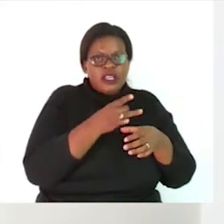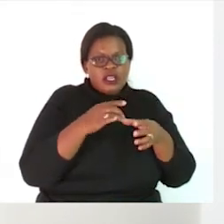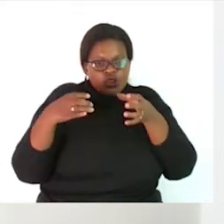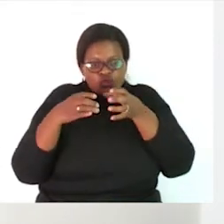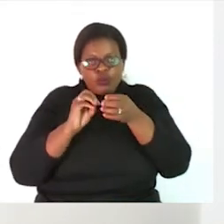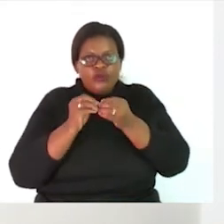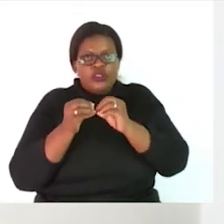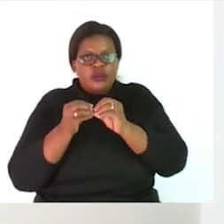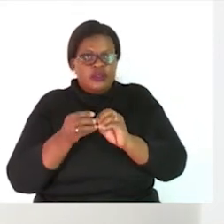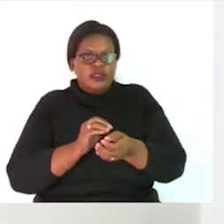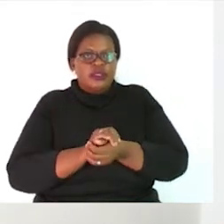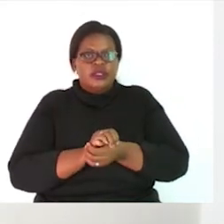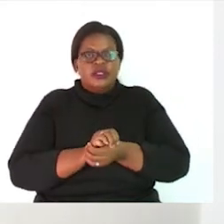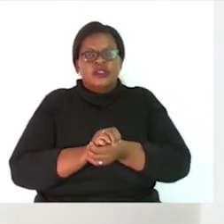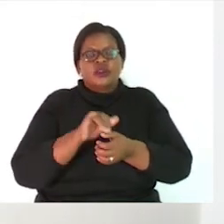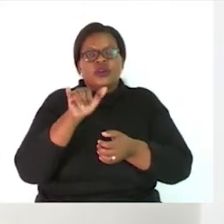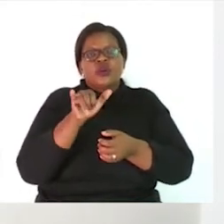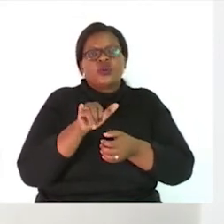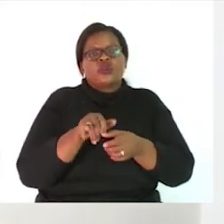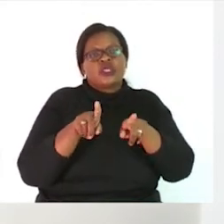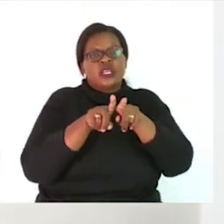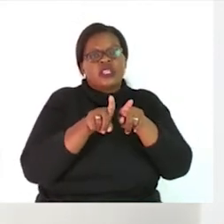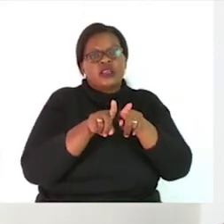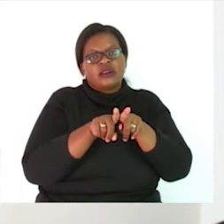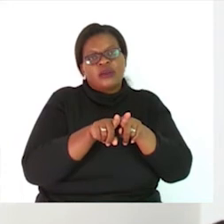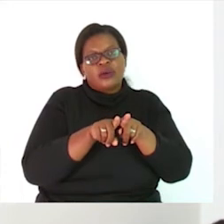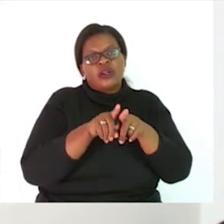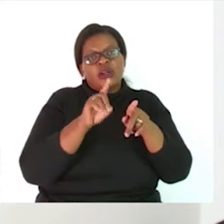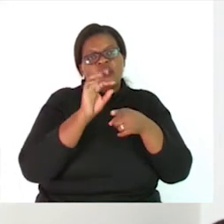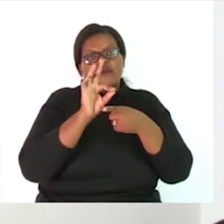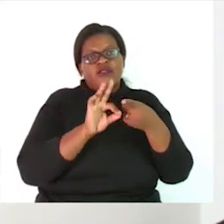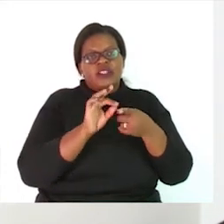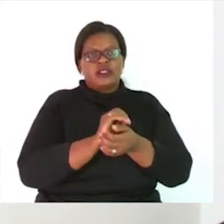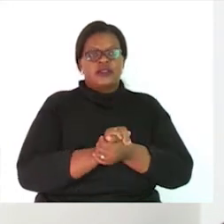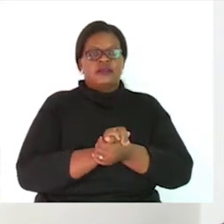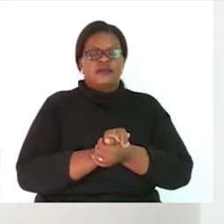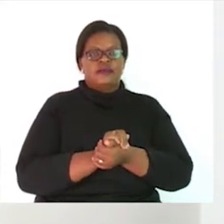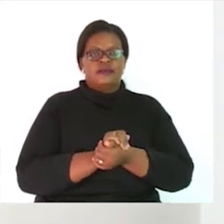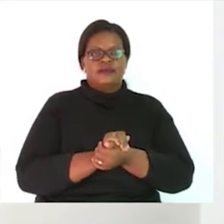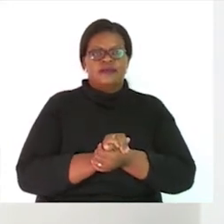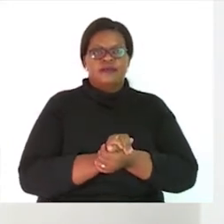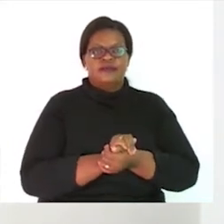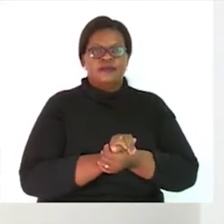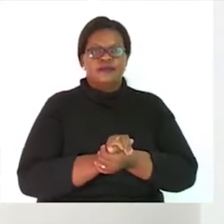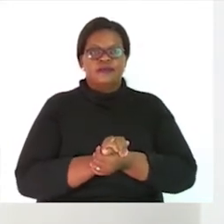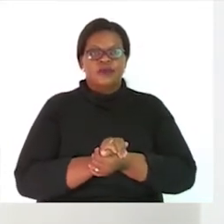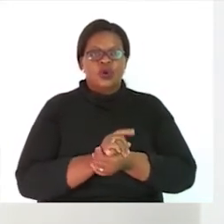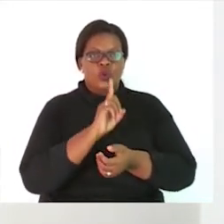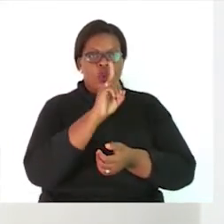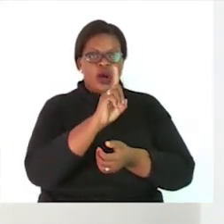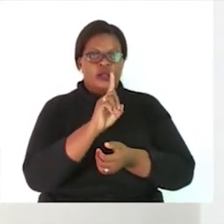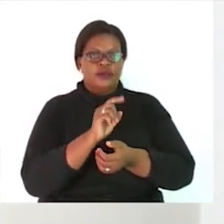at our factors that we have found. Can you give me the common factors? 1, He